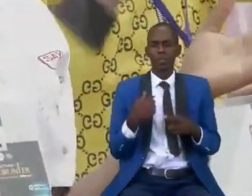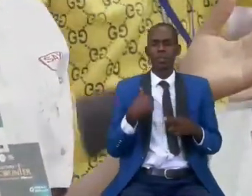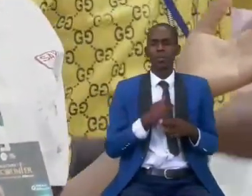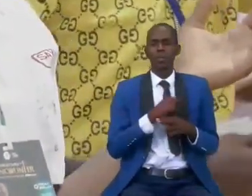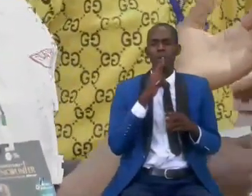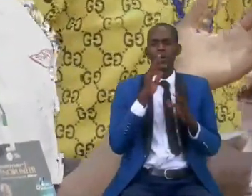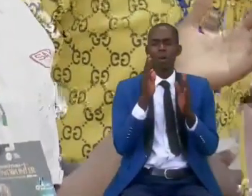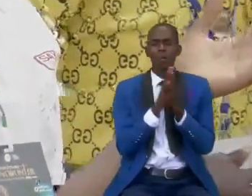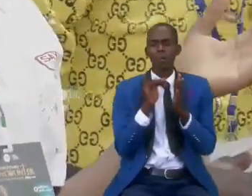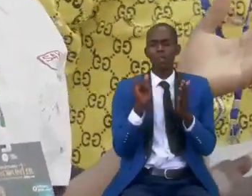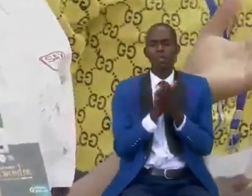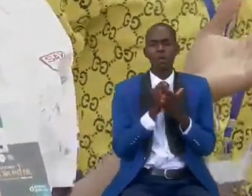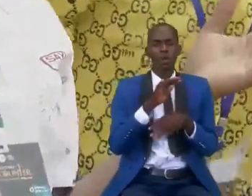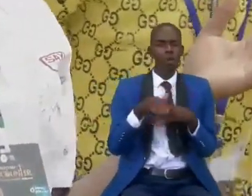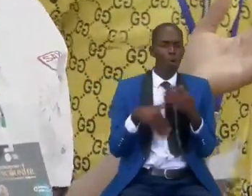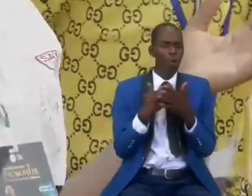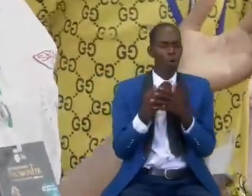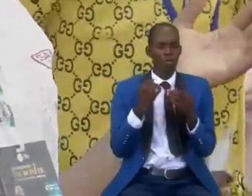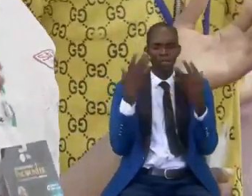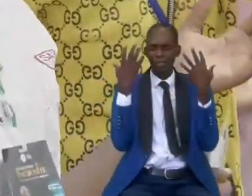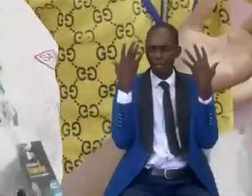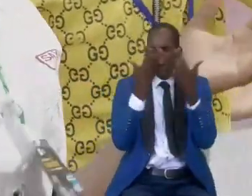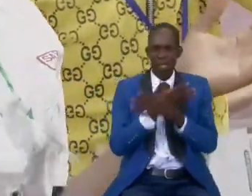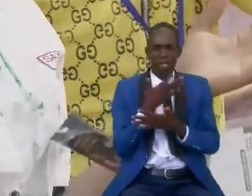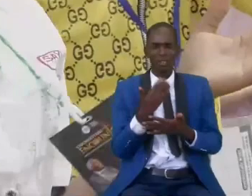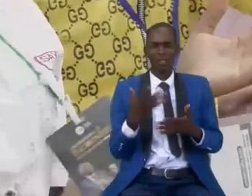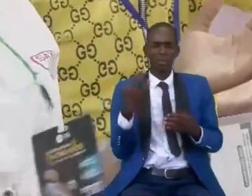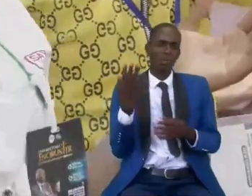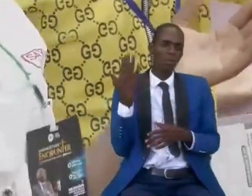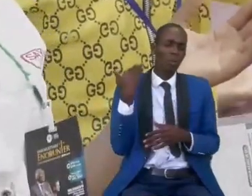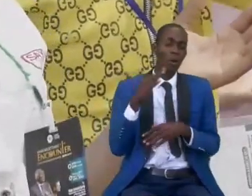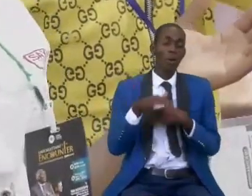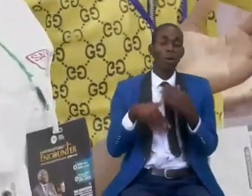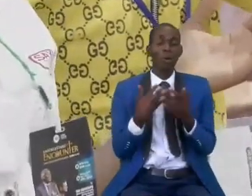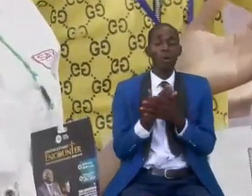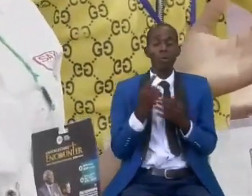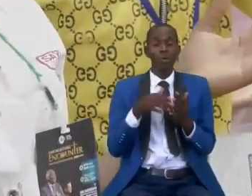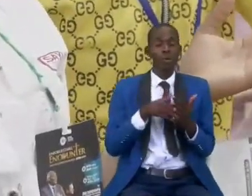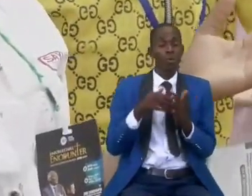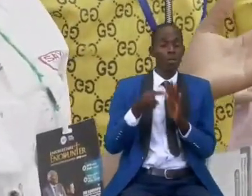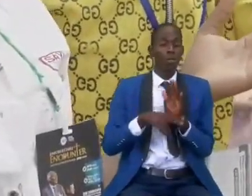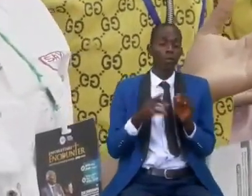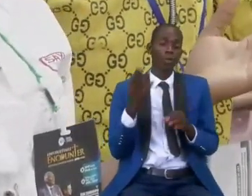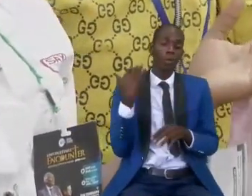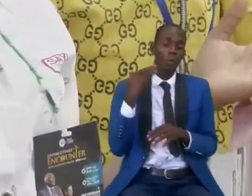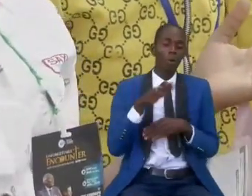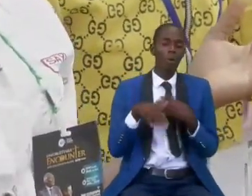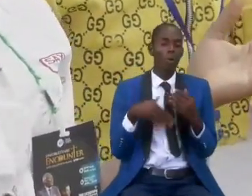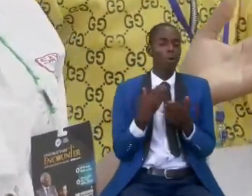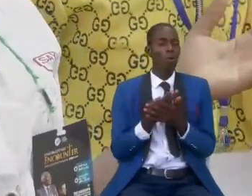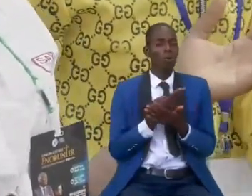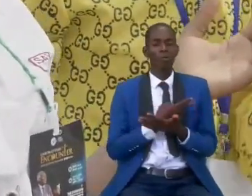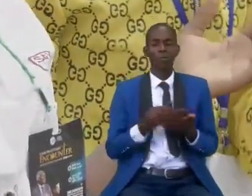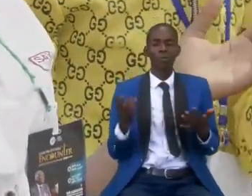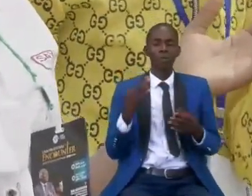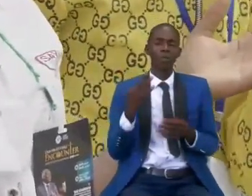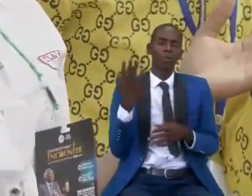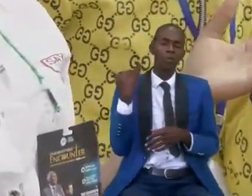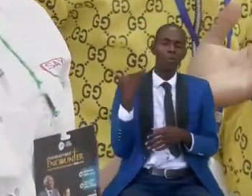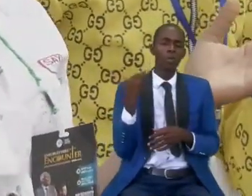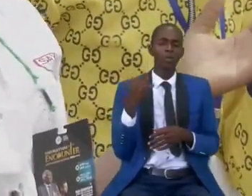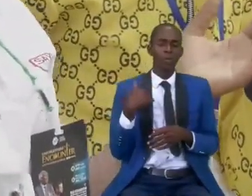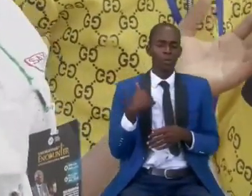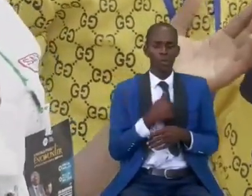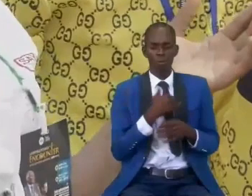the weaknesses of the past, all the failure of the past, we leave them behind and we go forth in